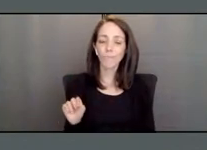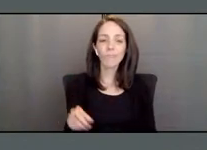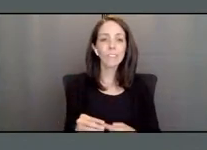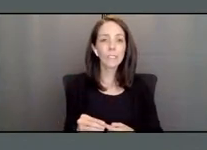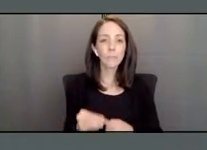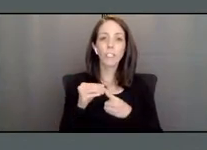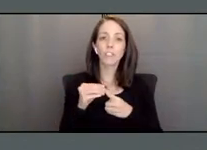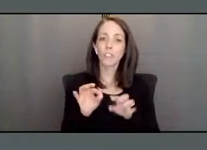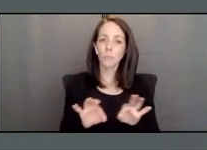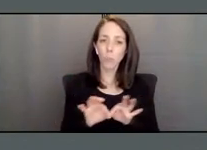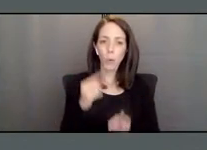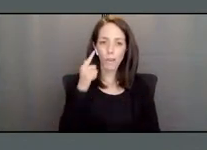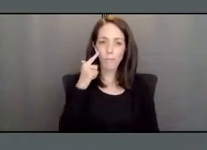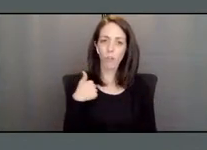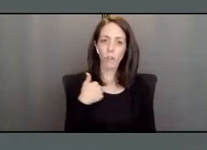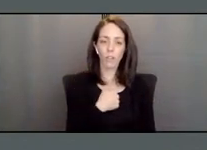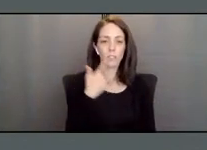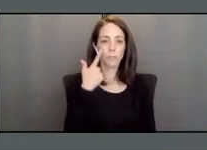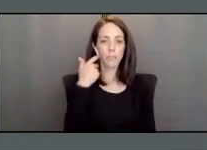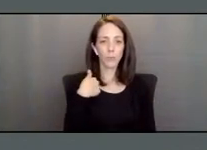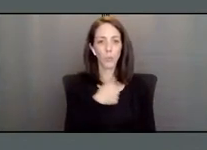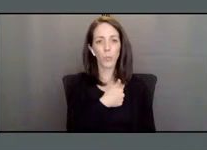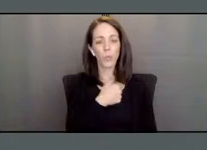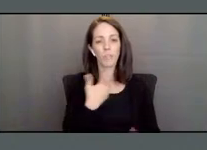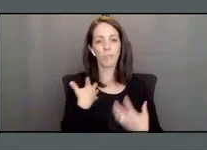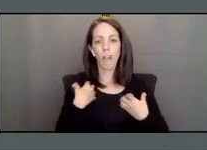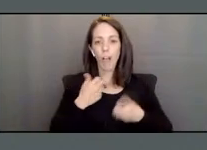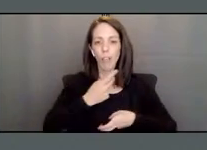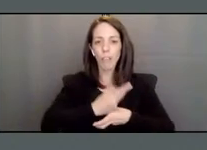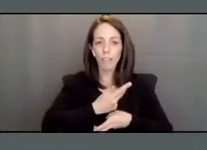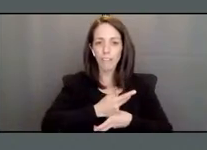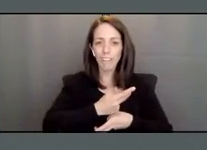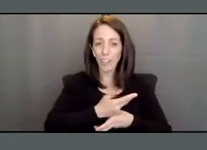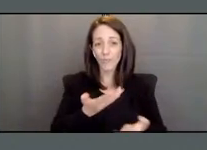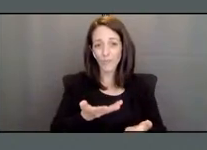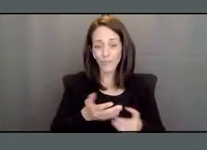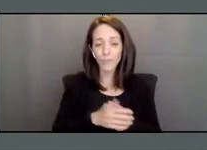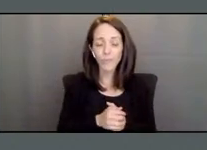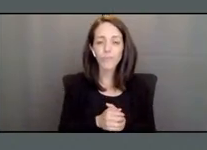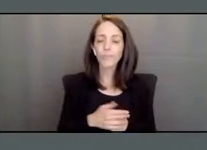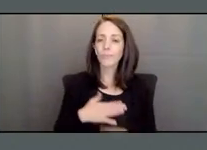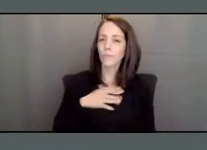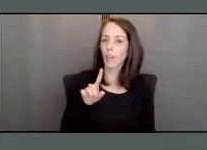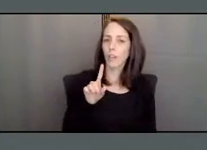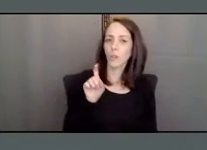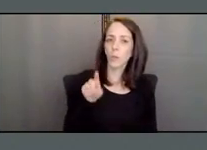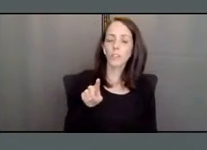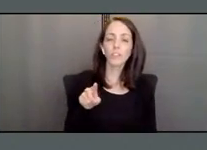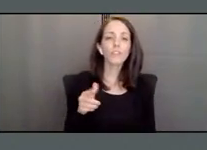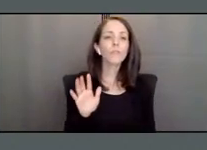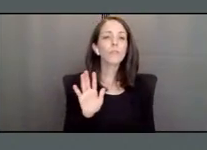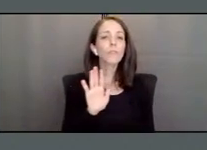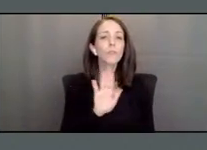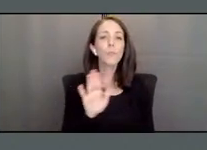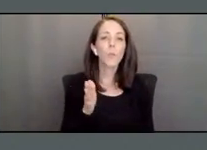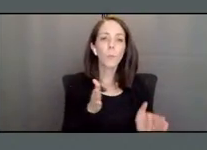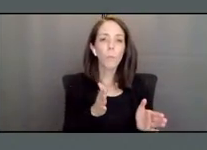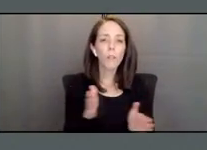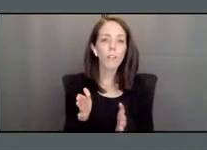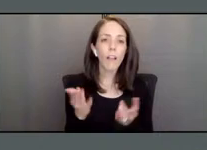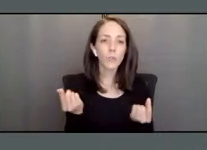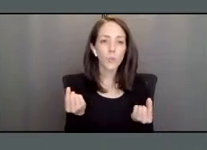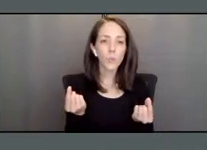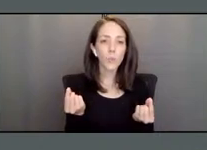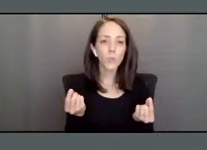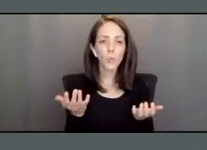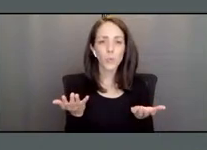to address disability. So my question is, what are our plans to do that, if any? Thanks, sure.